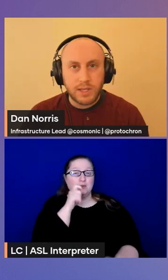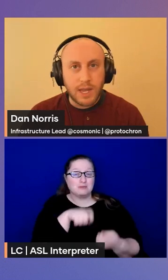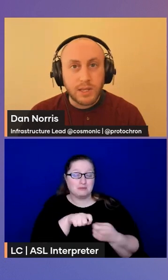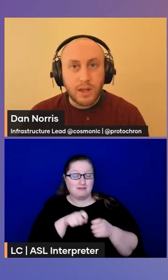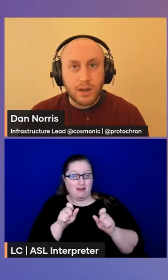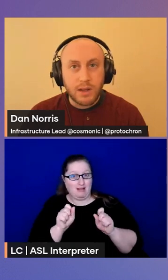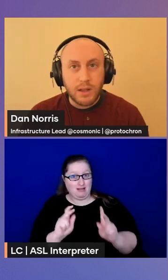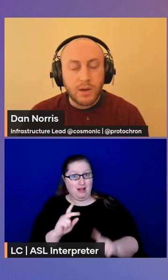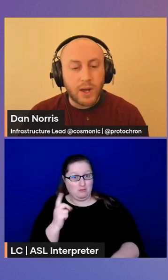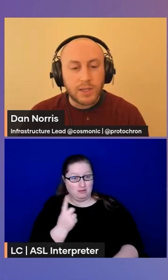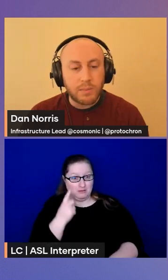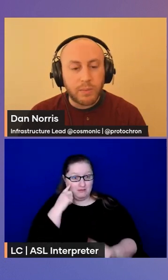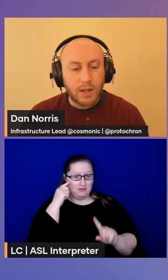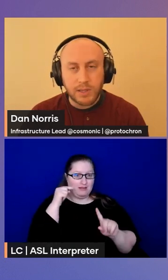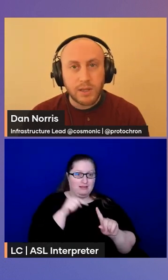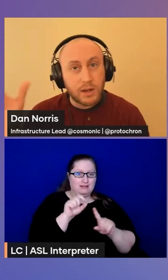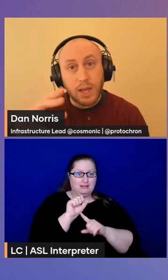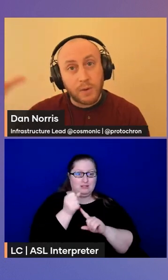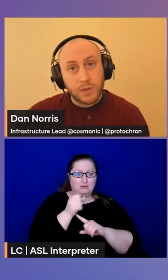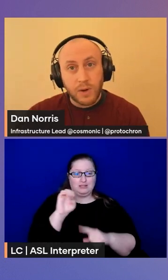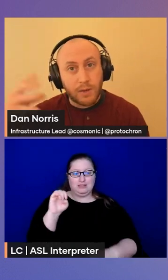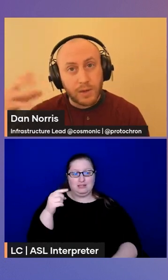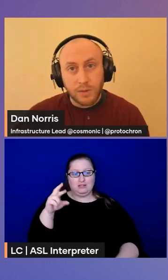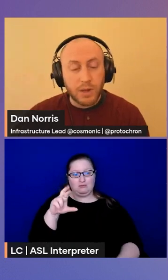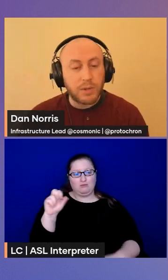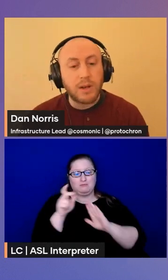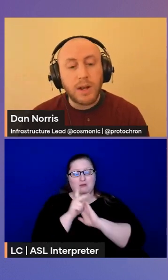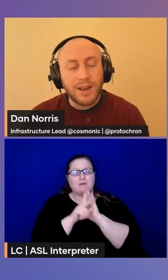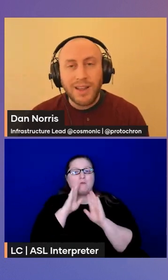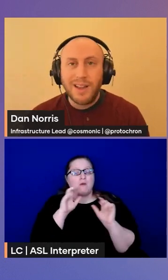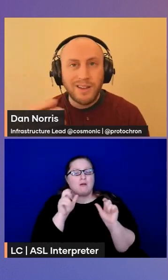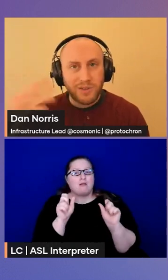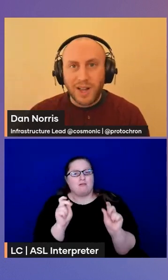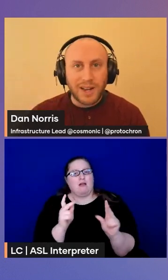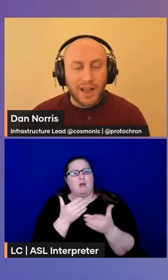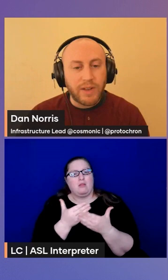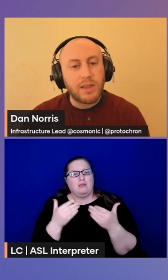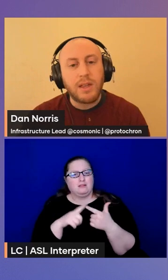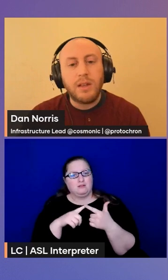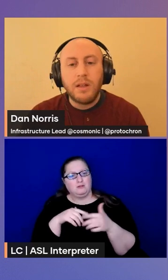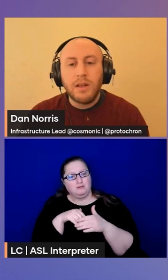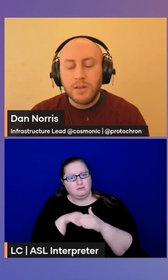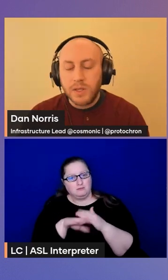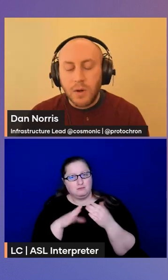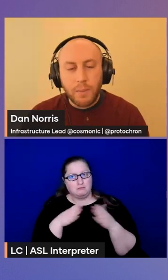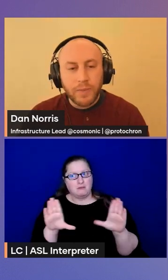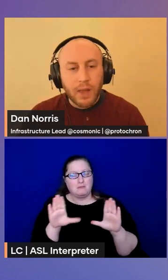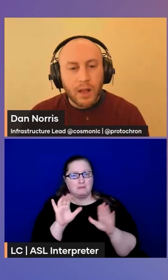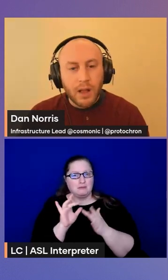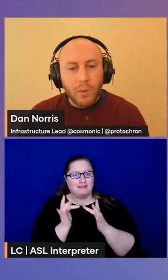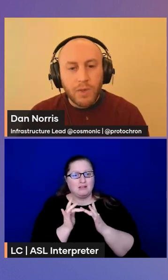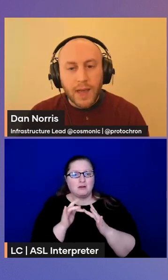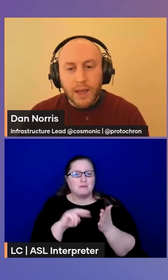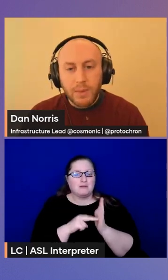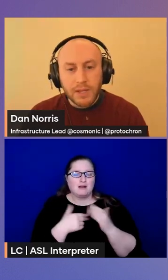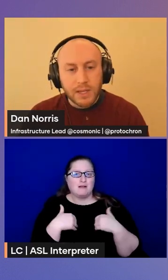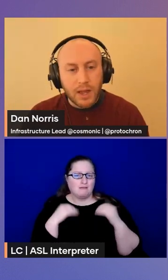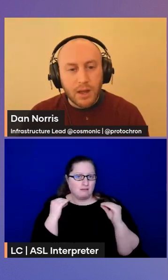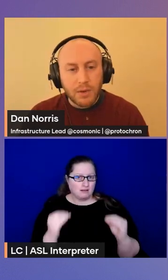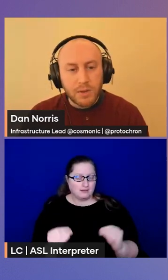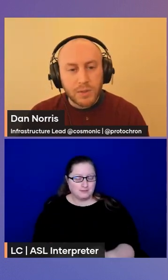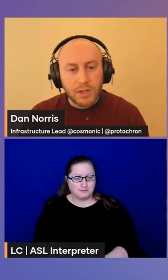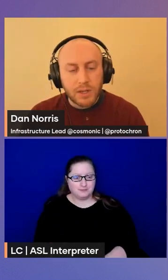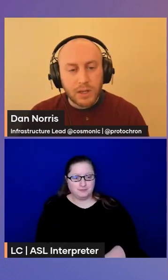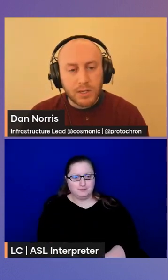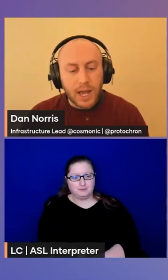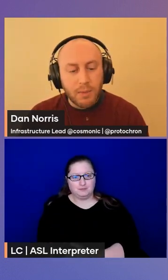in this case, an egress policy that allows traffic to the public internet, you're not going to have anything. So with that being said, I'm going